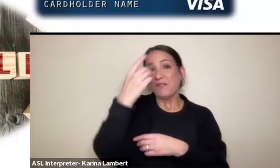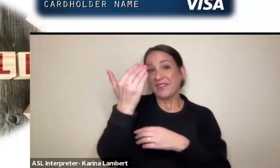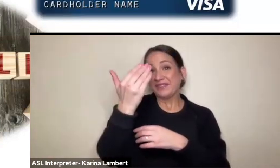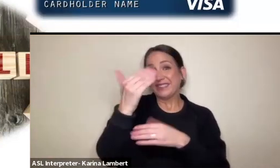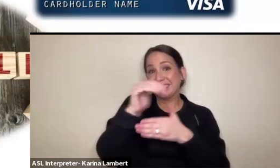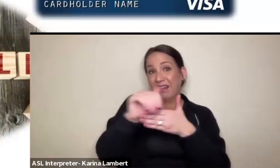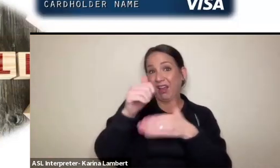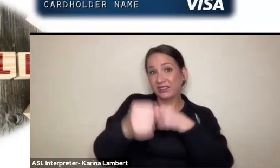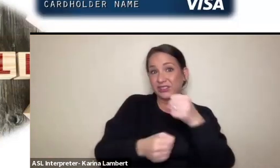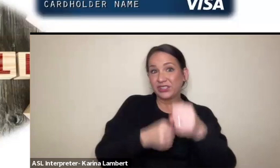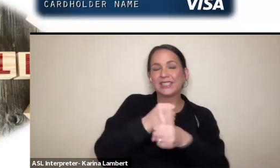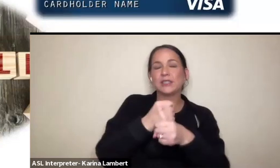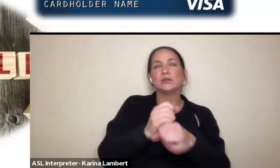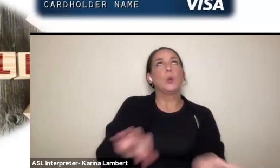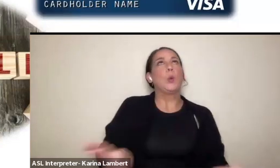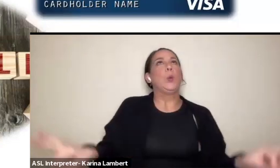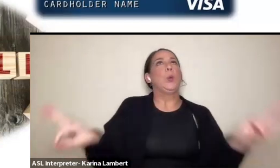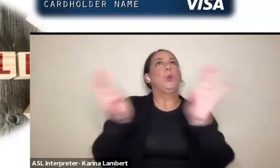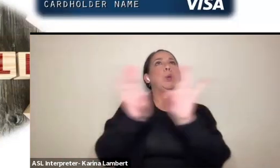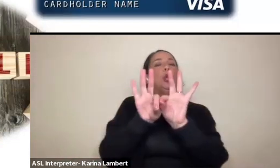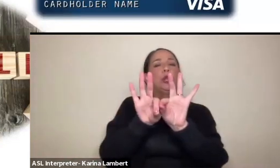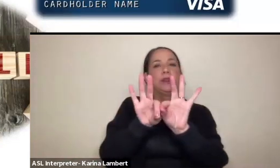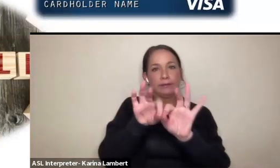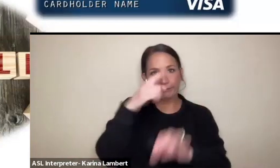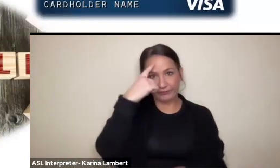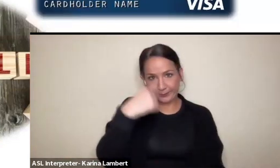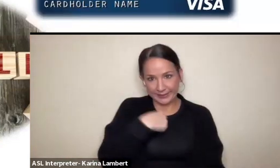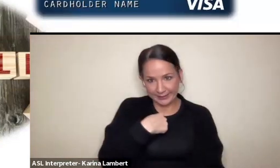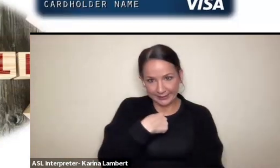worth my convenience, just because when I pick up her prescriptions,